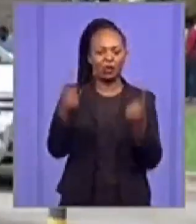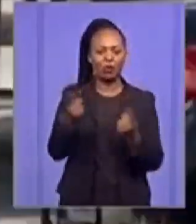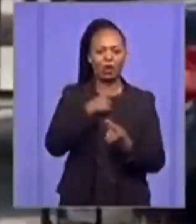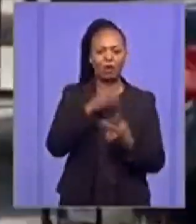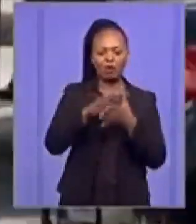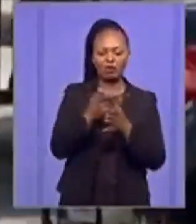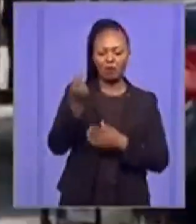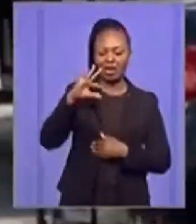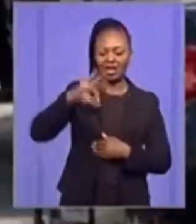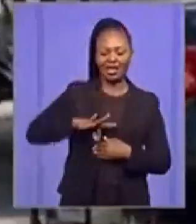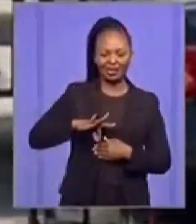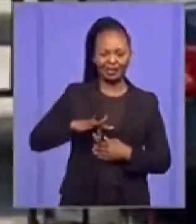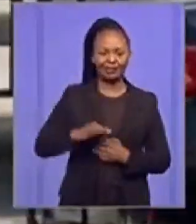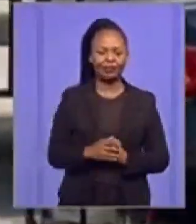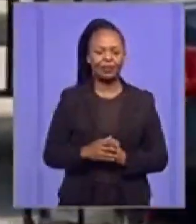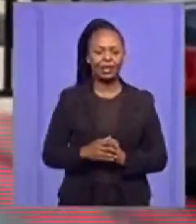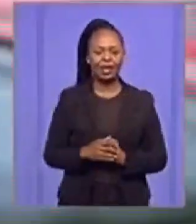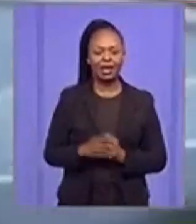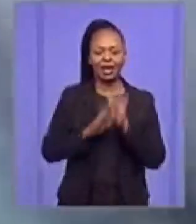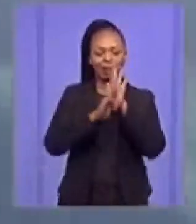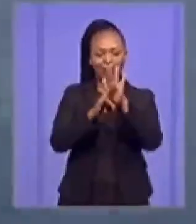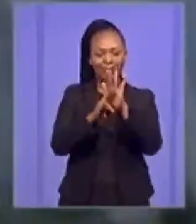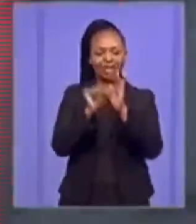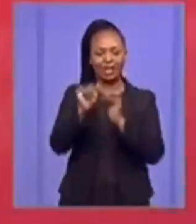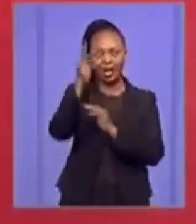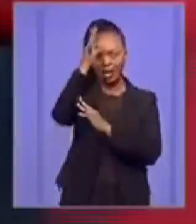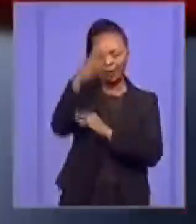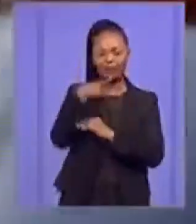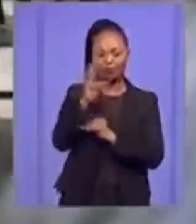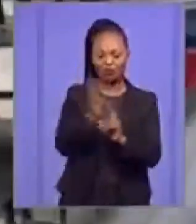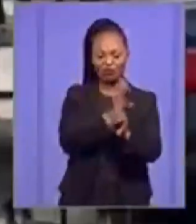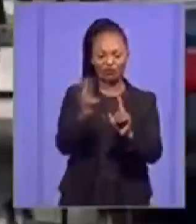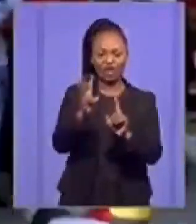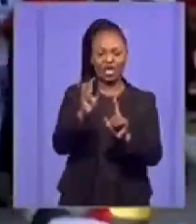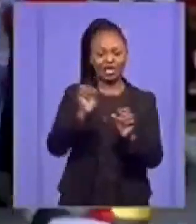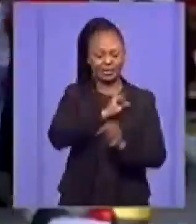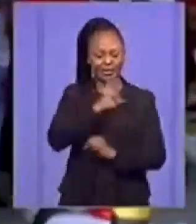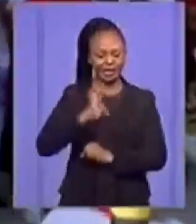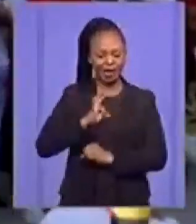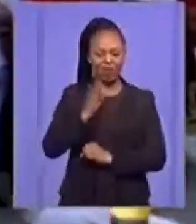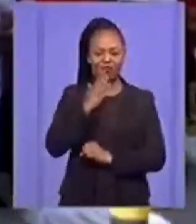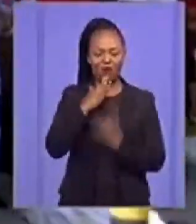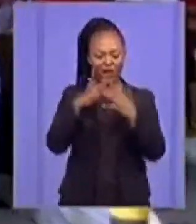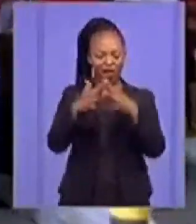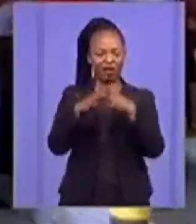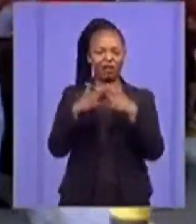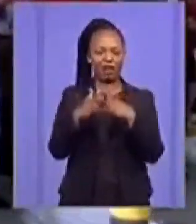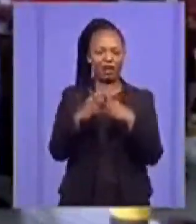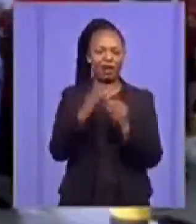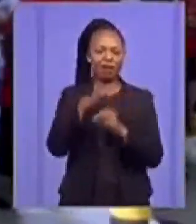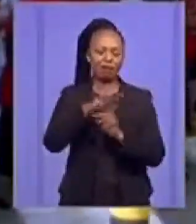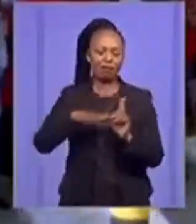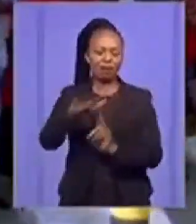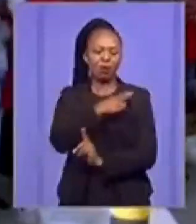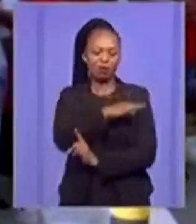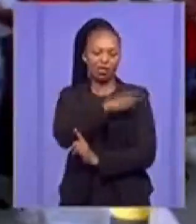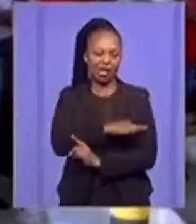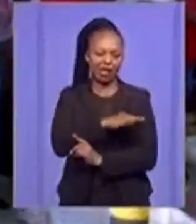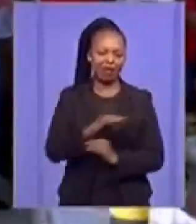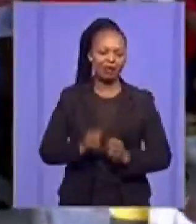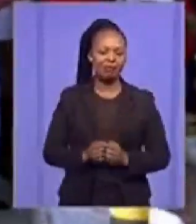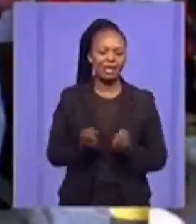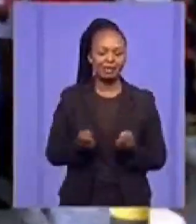earn. Moedi wa mmuso o re ho tlola tola mehato e matla kgahlano le basebetsi ba tla sitisa ditshebeletso tsa kalafo.